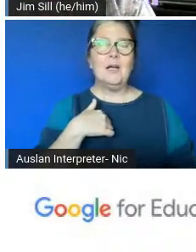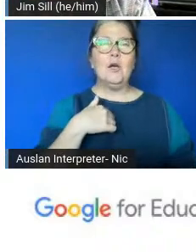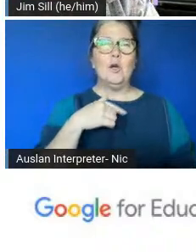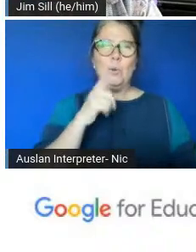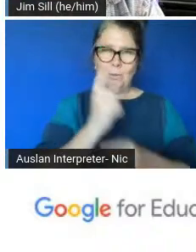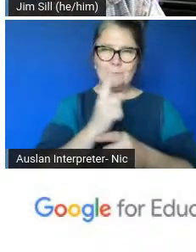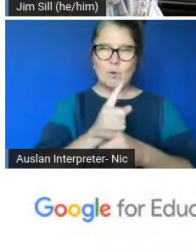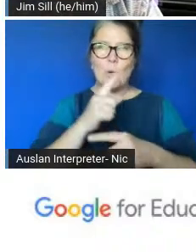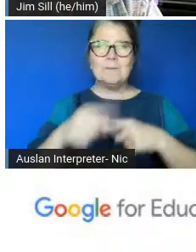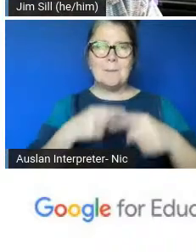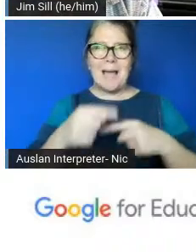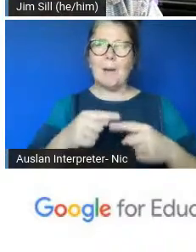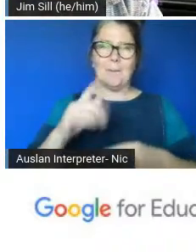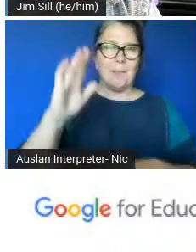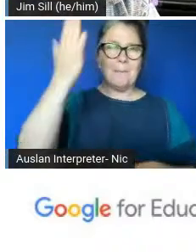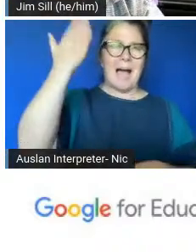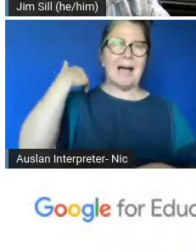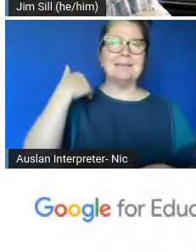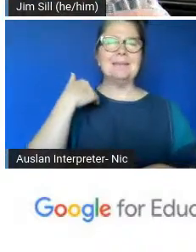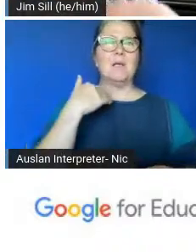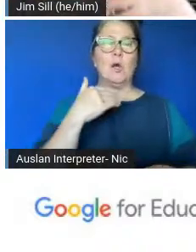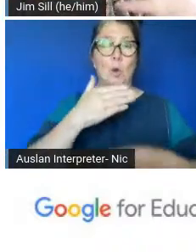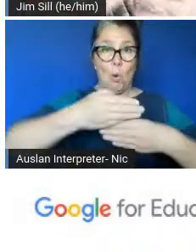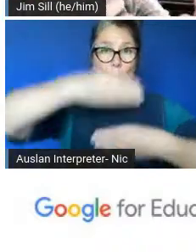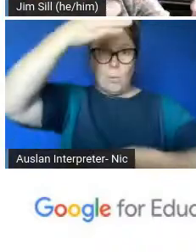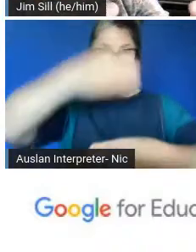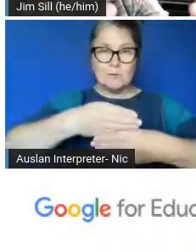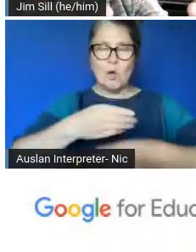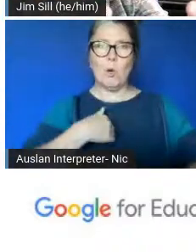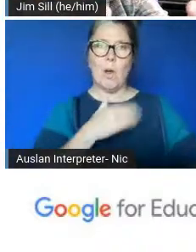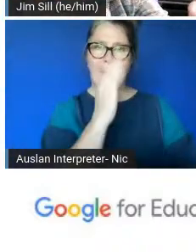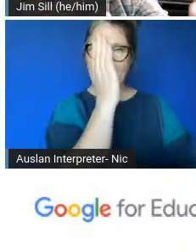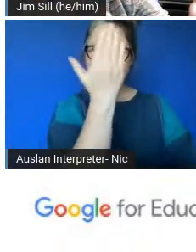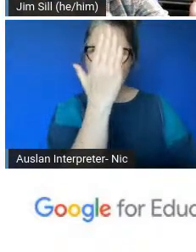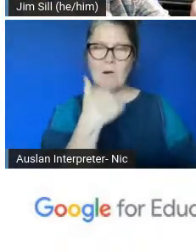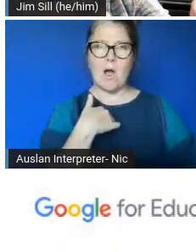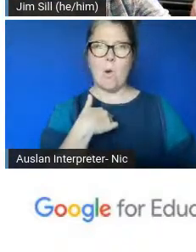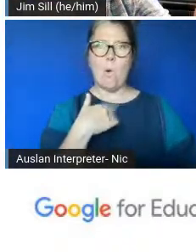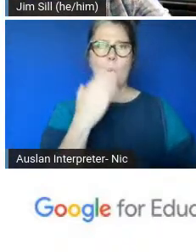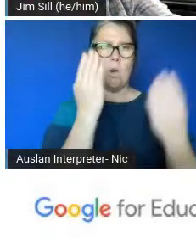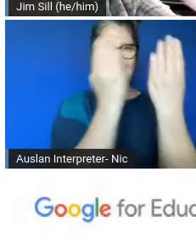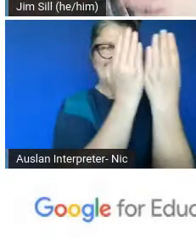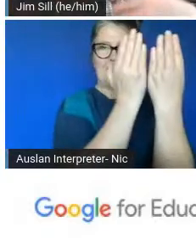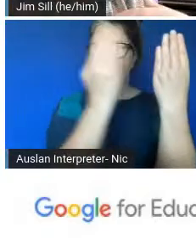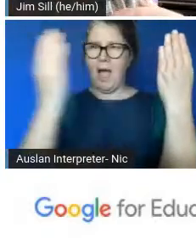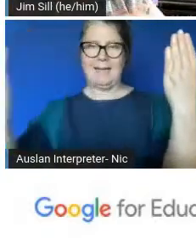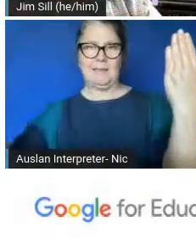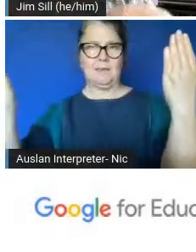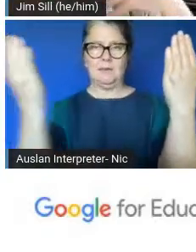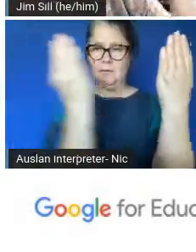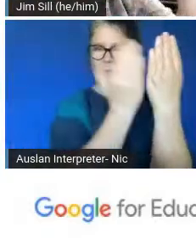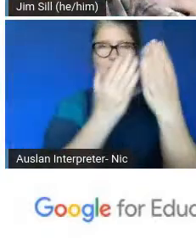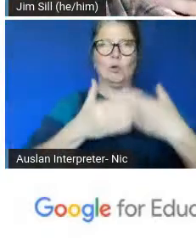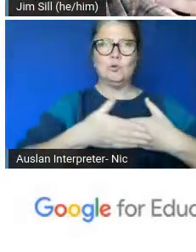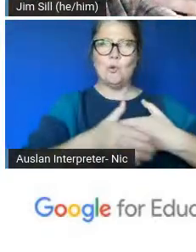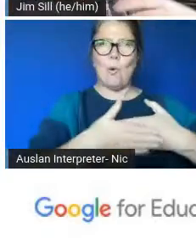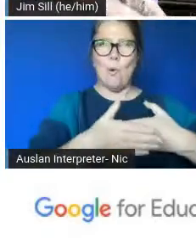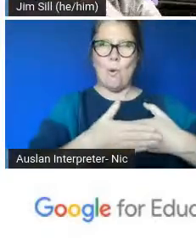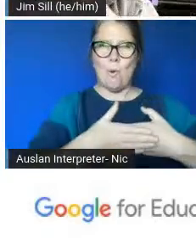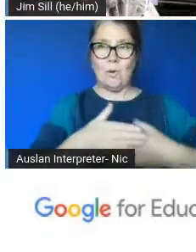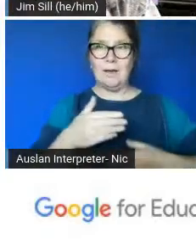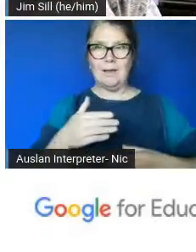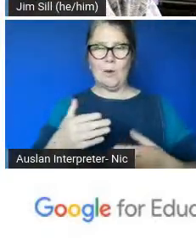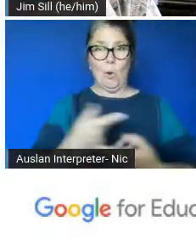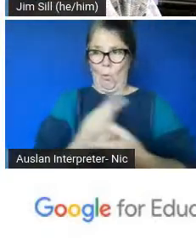door, to be able to either see ourselves represented in this art, but then also be able to look